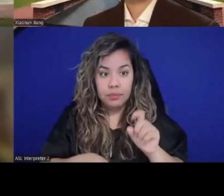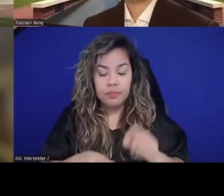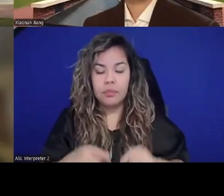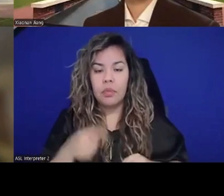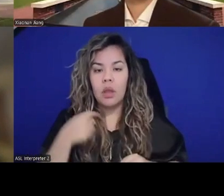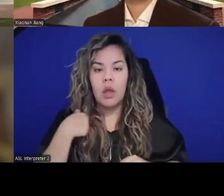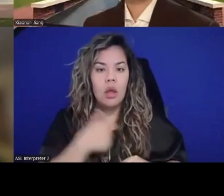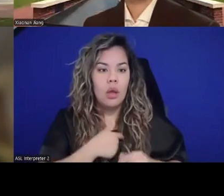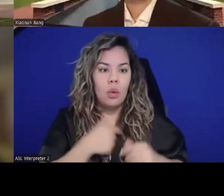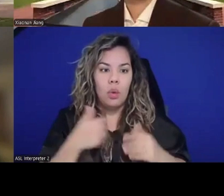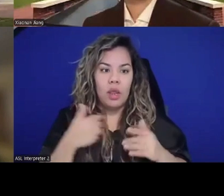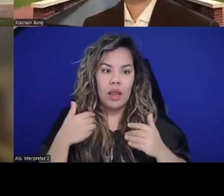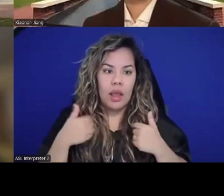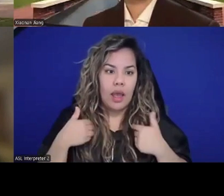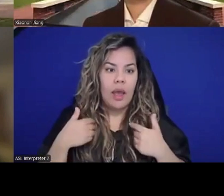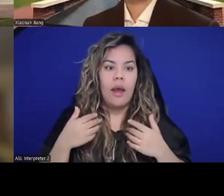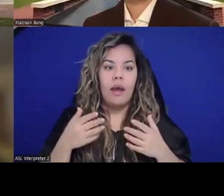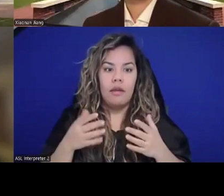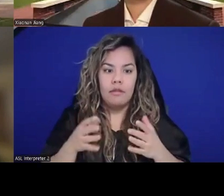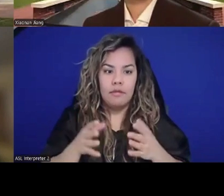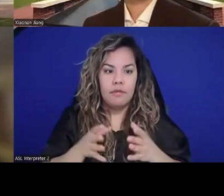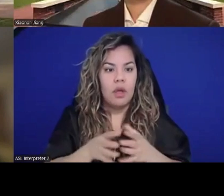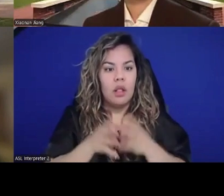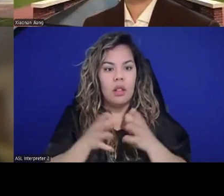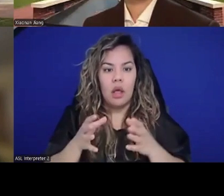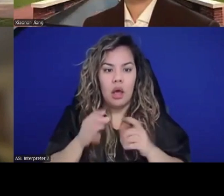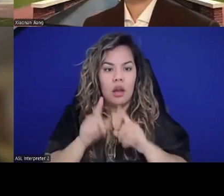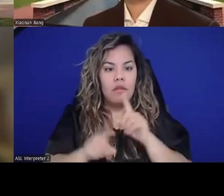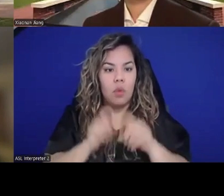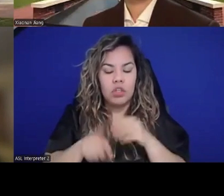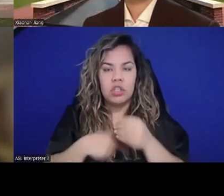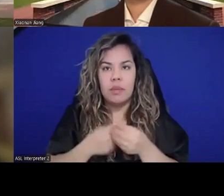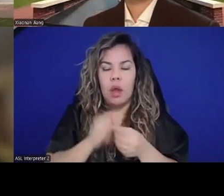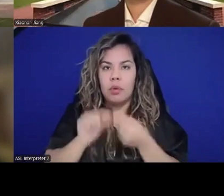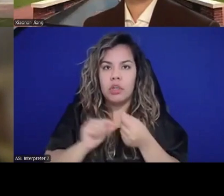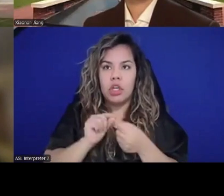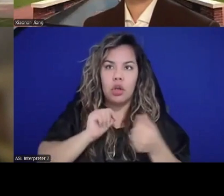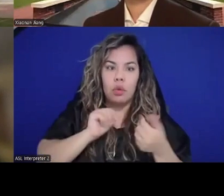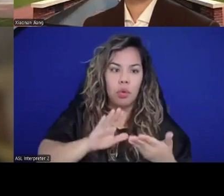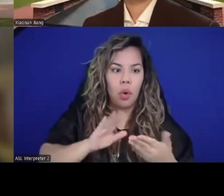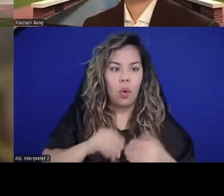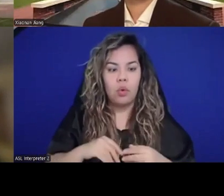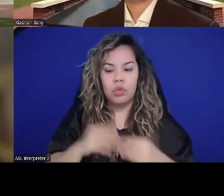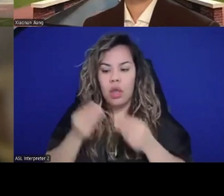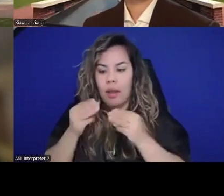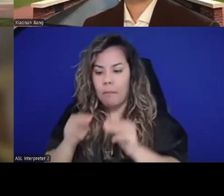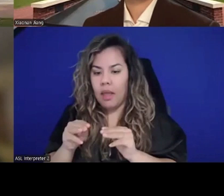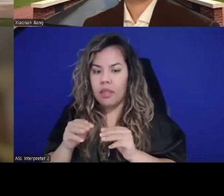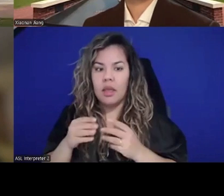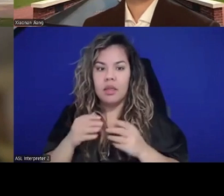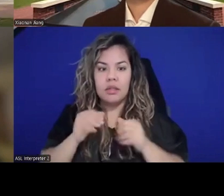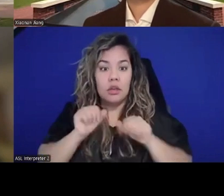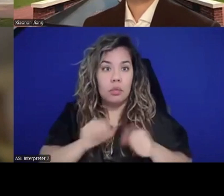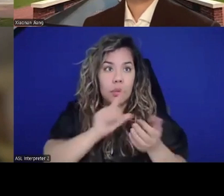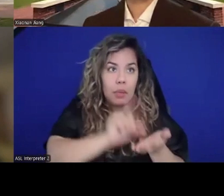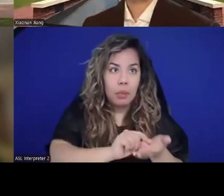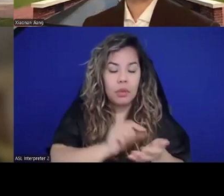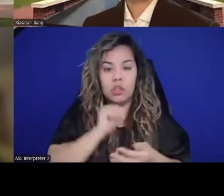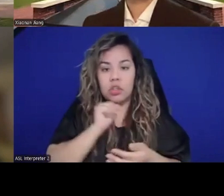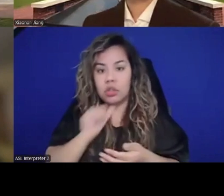of questions about particular approach or methods or topic that can be published or not.